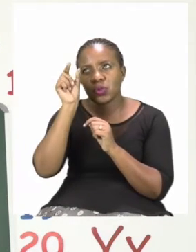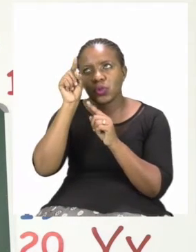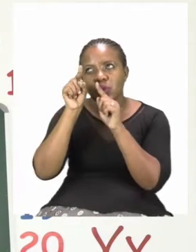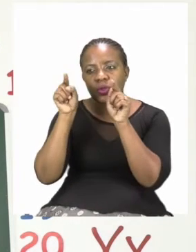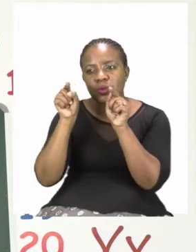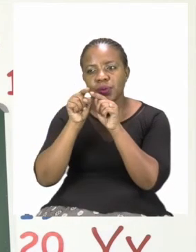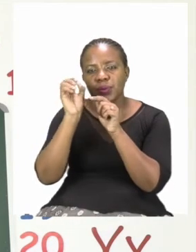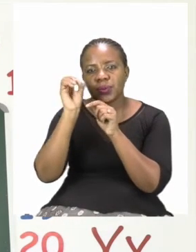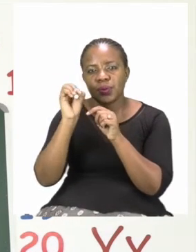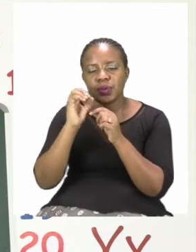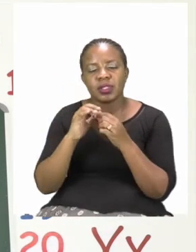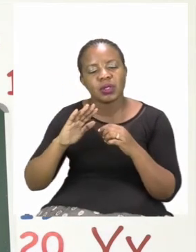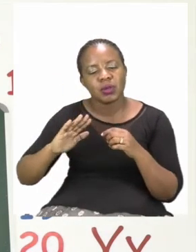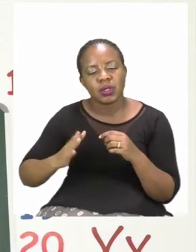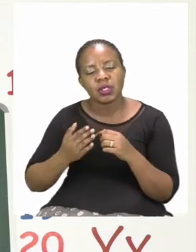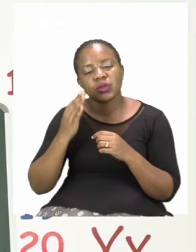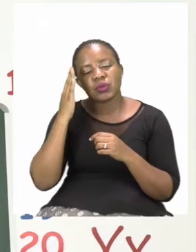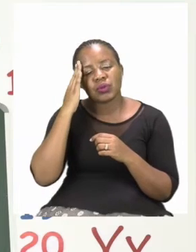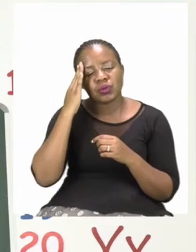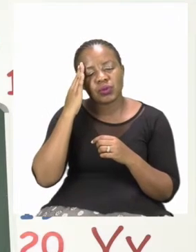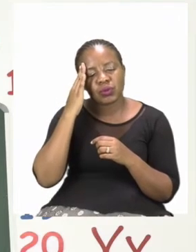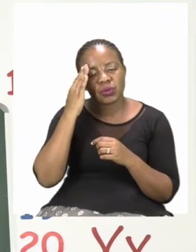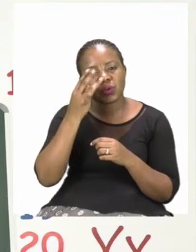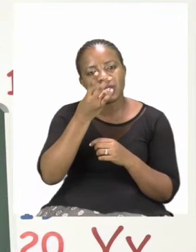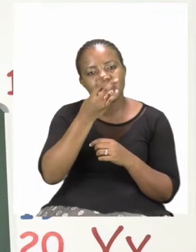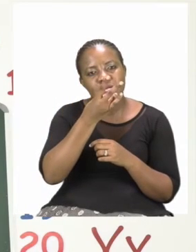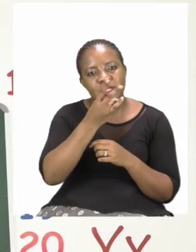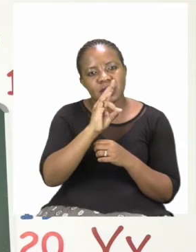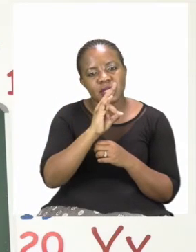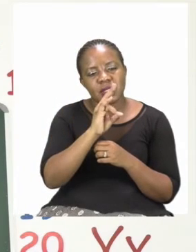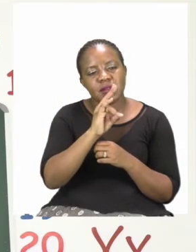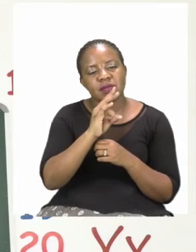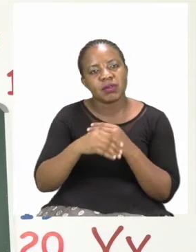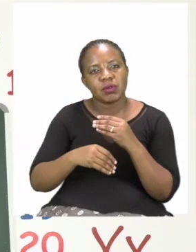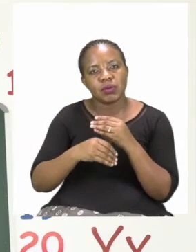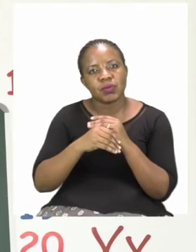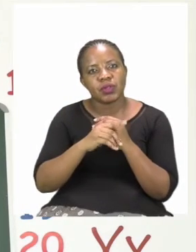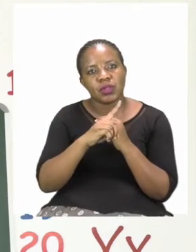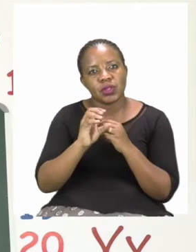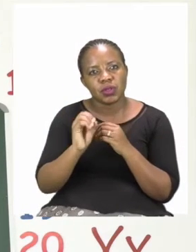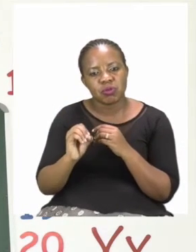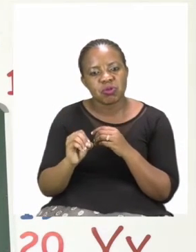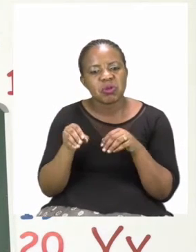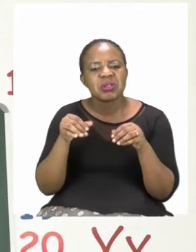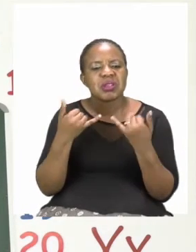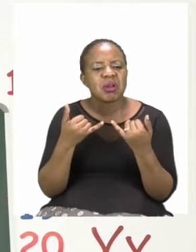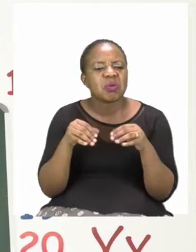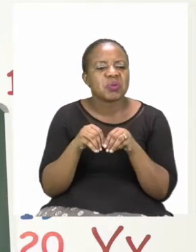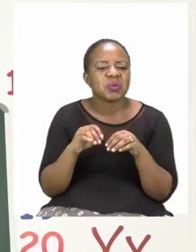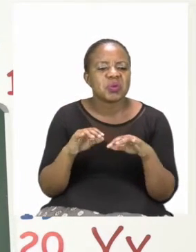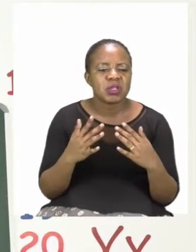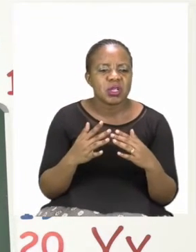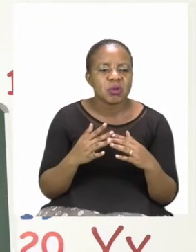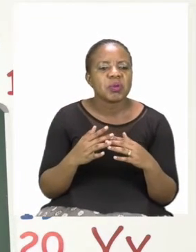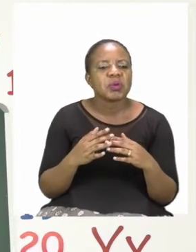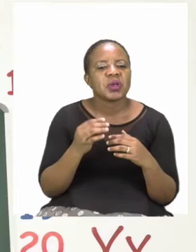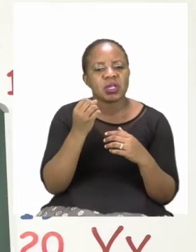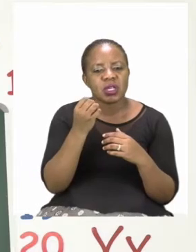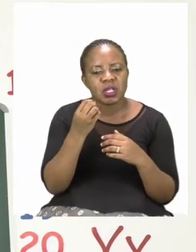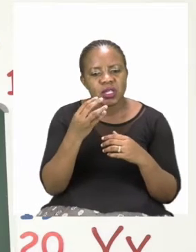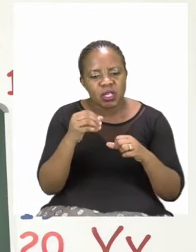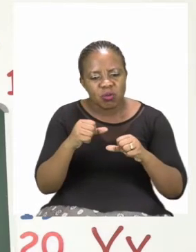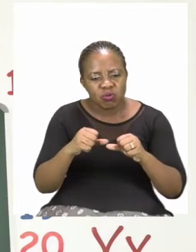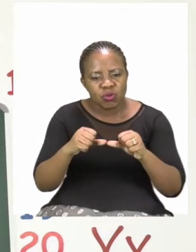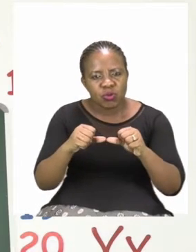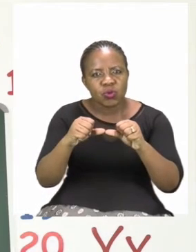7 plus 10 is. And what we are going to do is count on. The first thing we're going to do is draw